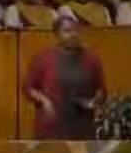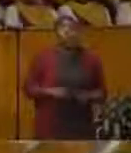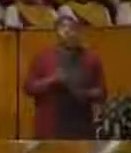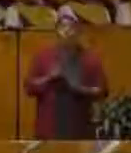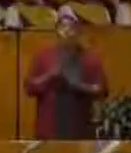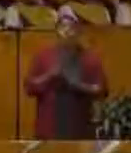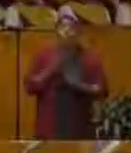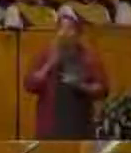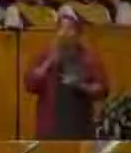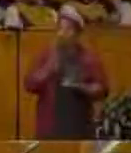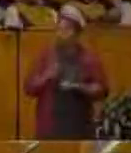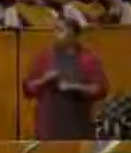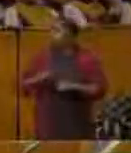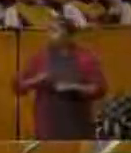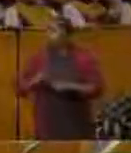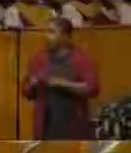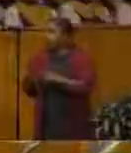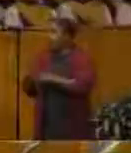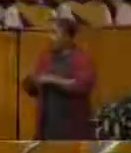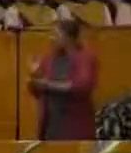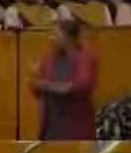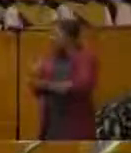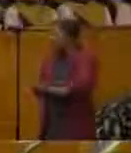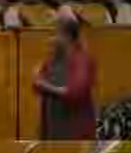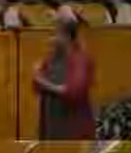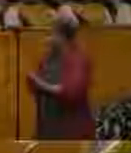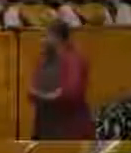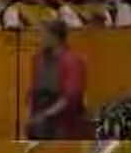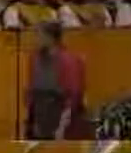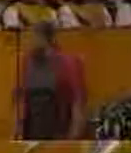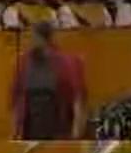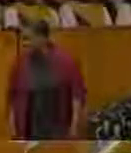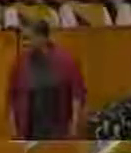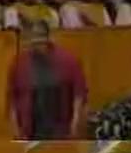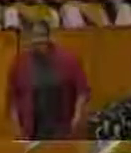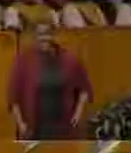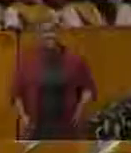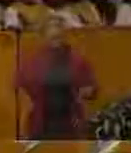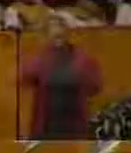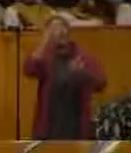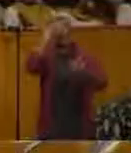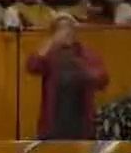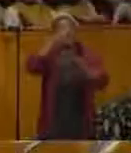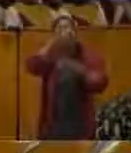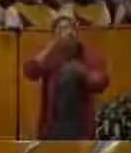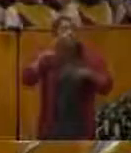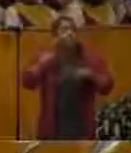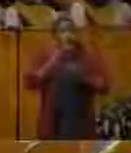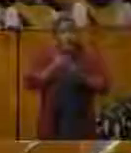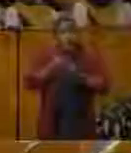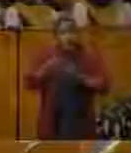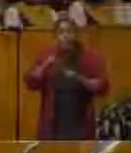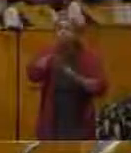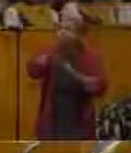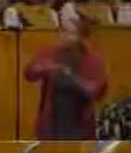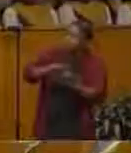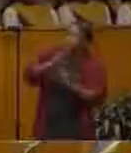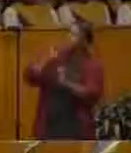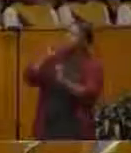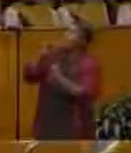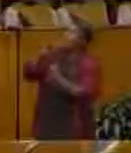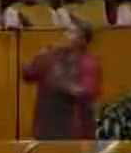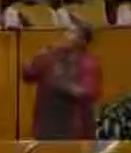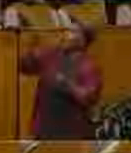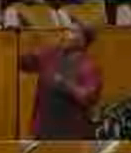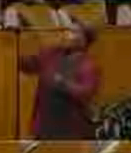Would you kindly nudge somebody and tell them, stop fronting? If you know God's been good to you, you ought to be good to God.